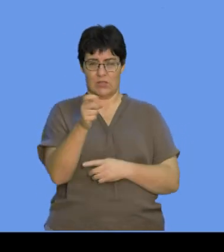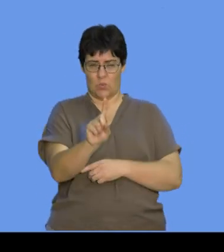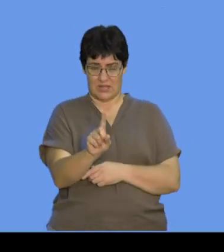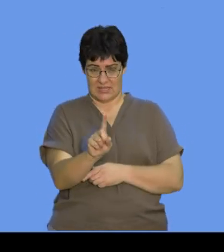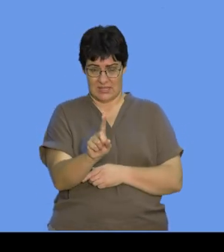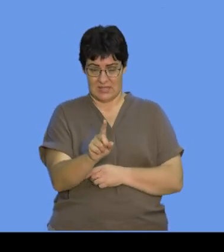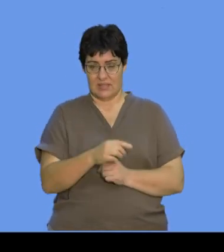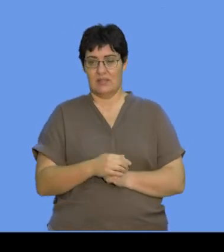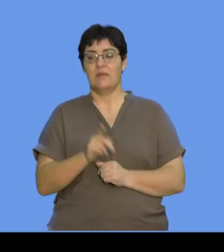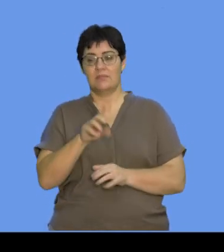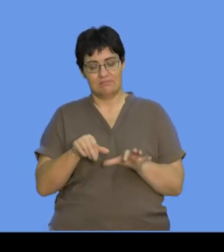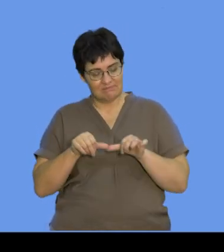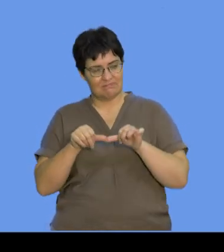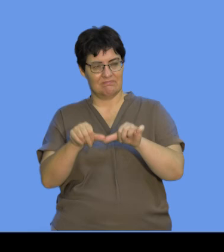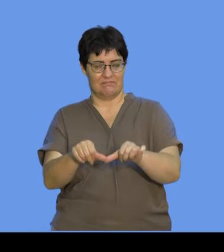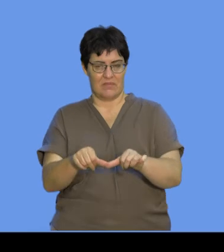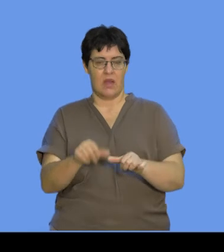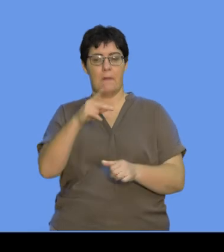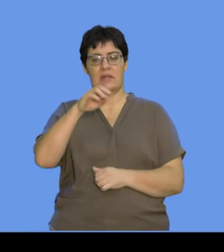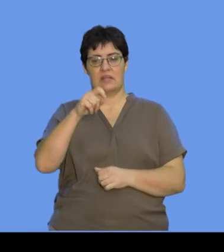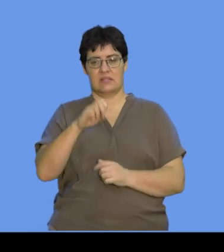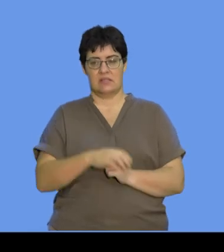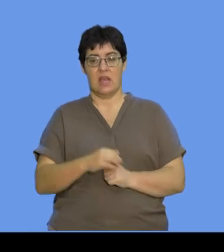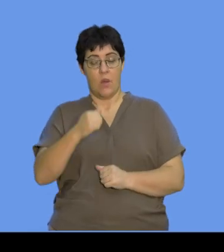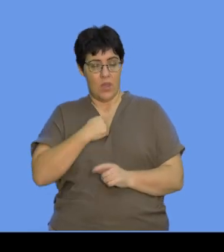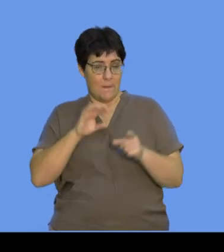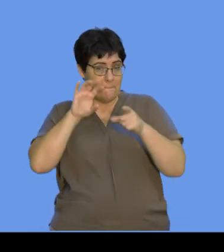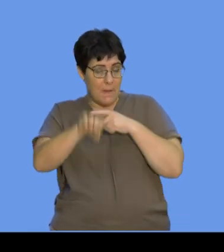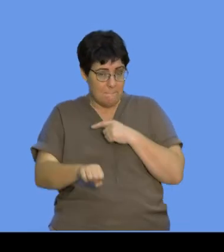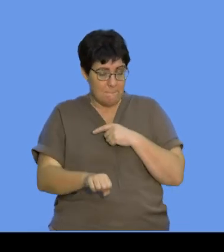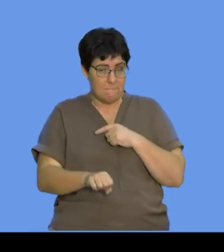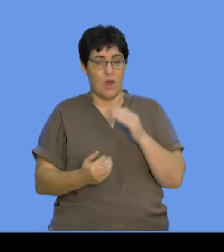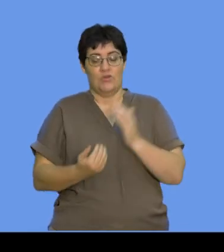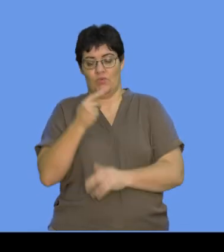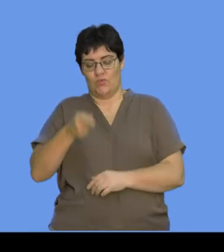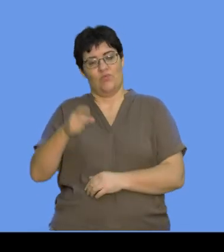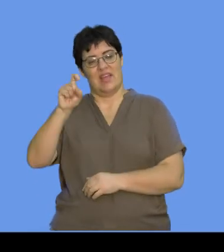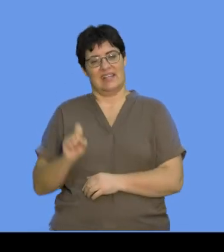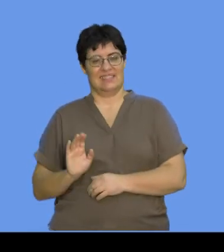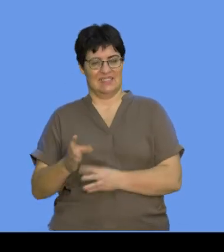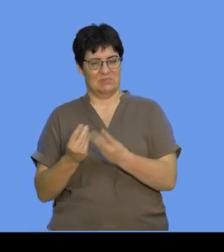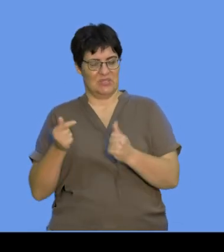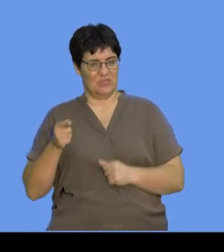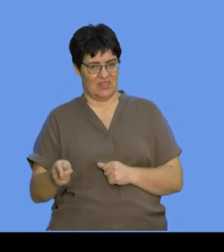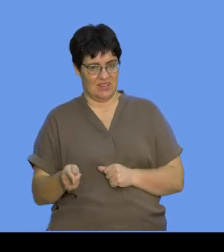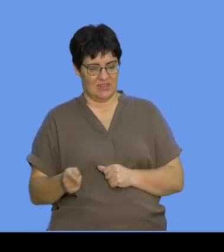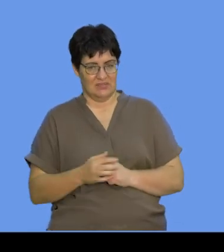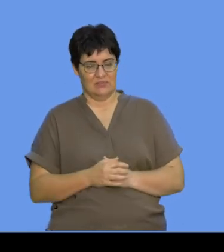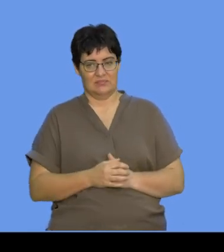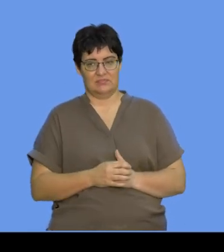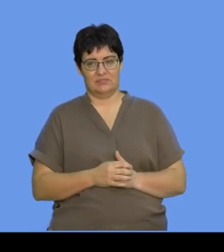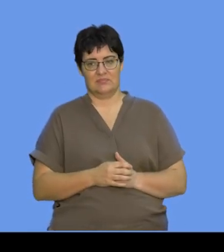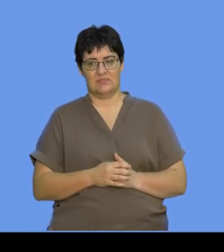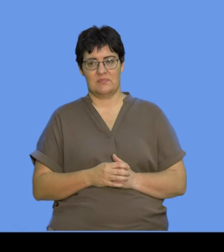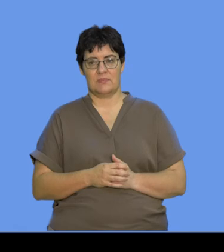actually consisting of particles. Now, our job is to, our task is to establish the identity of substance